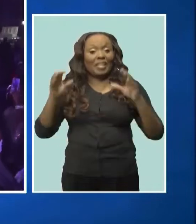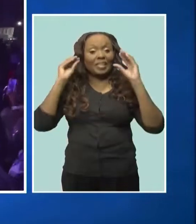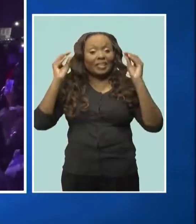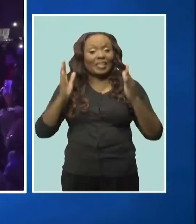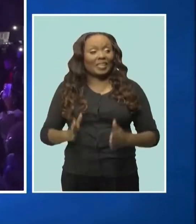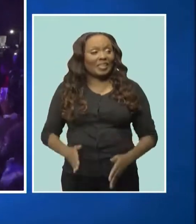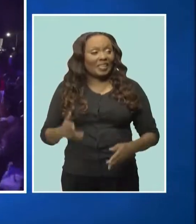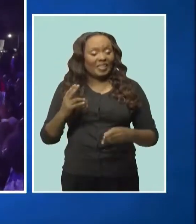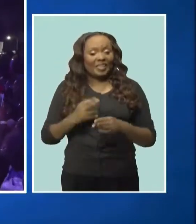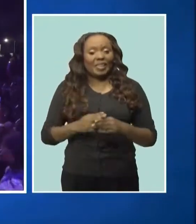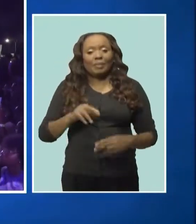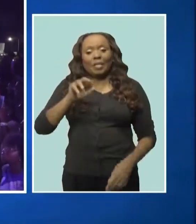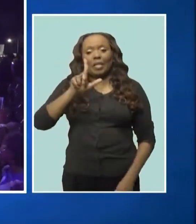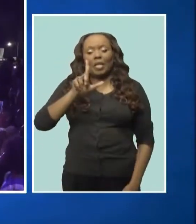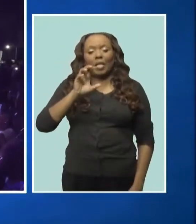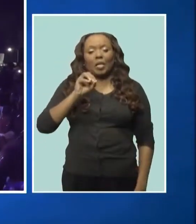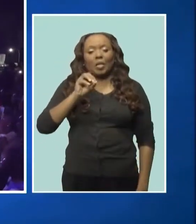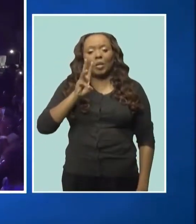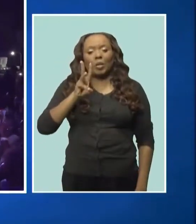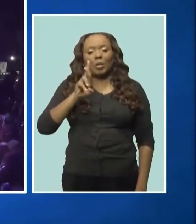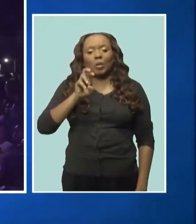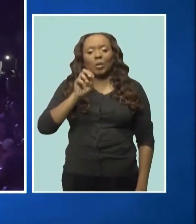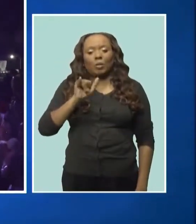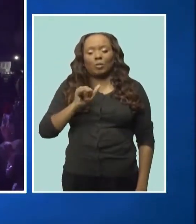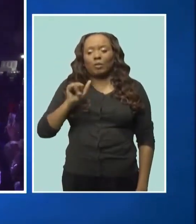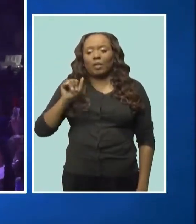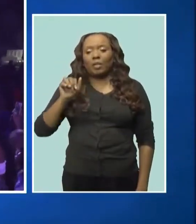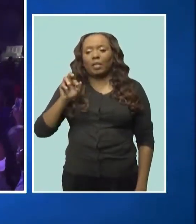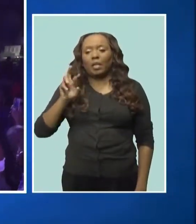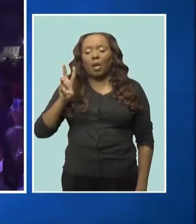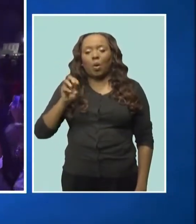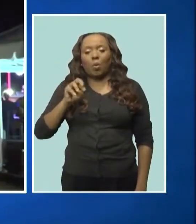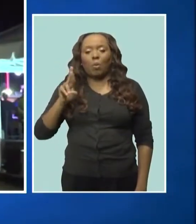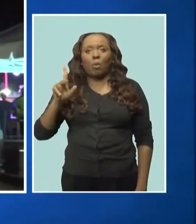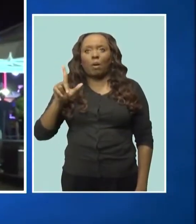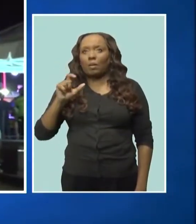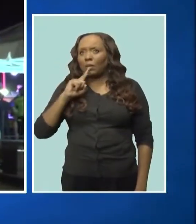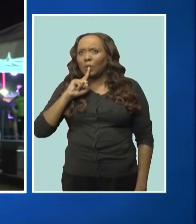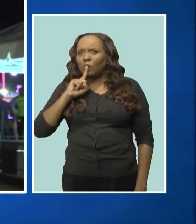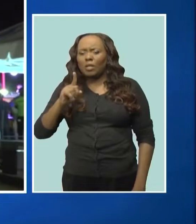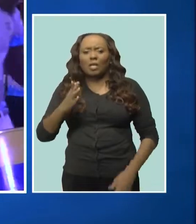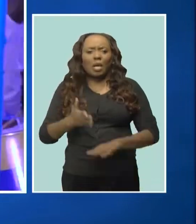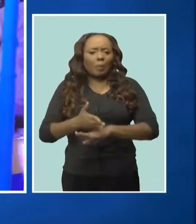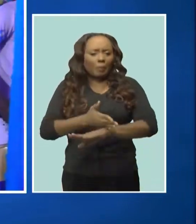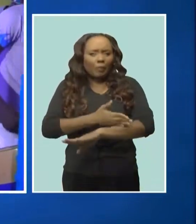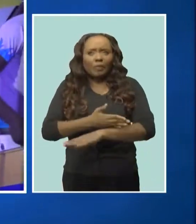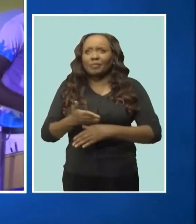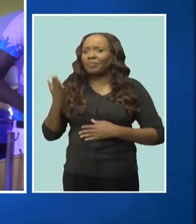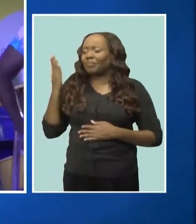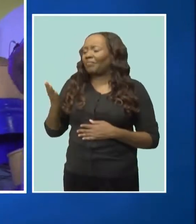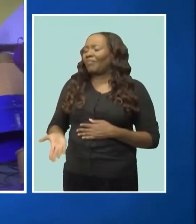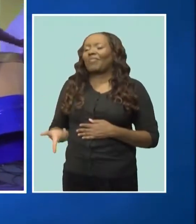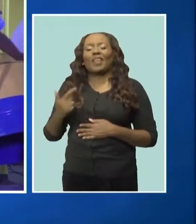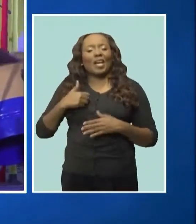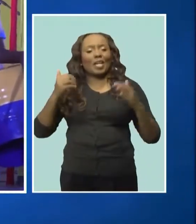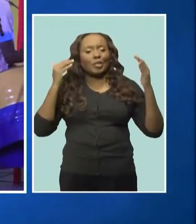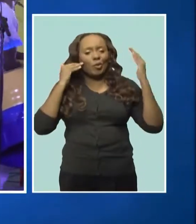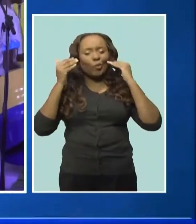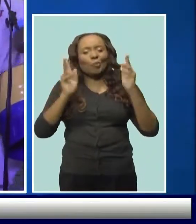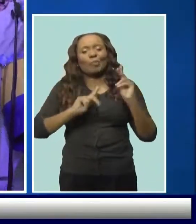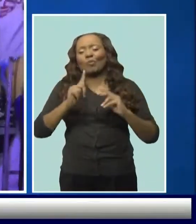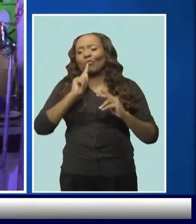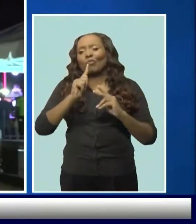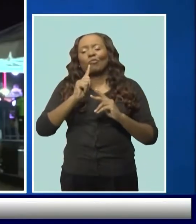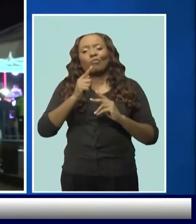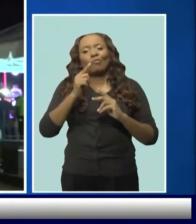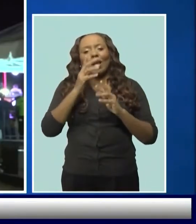there's been vast improvement in all the steel orchestras on the card. I expect that they're going to keep growing, and the interest is going to grow